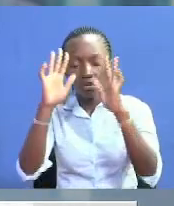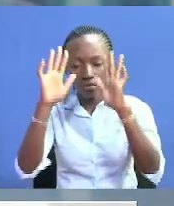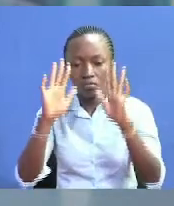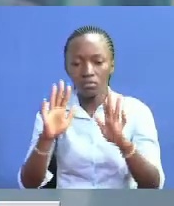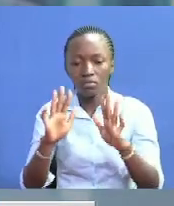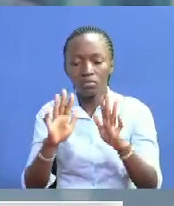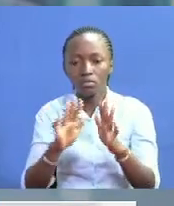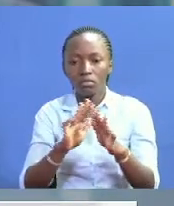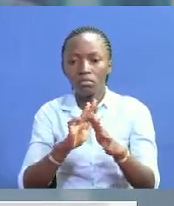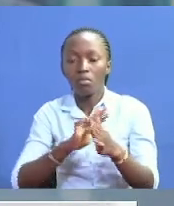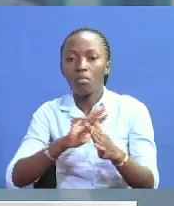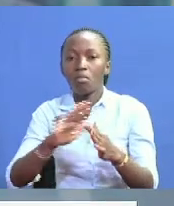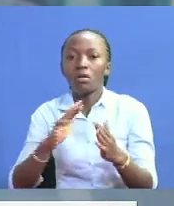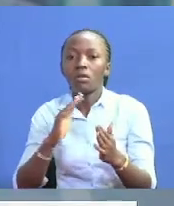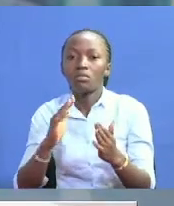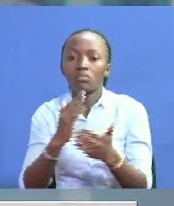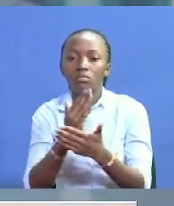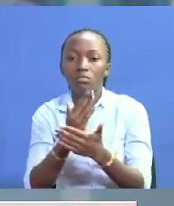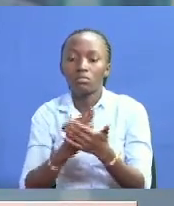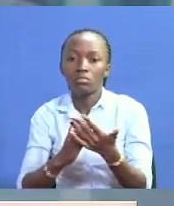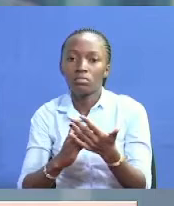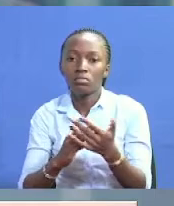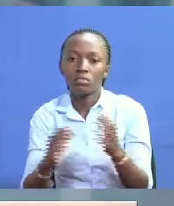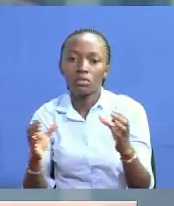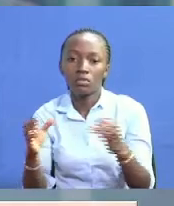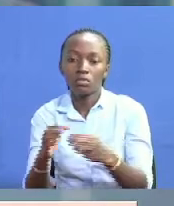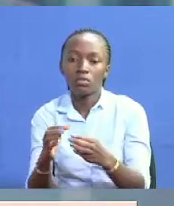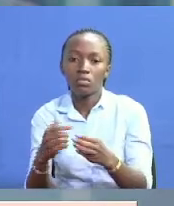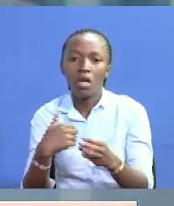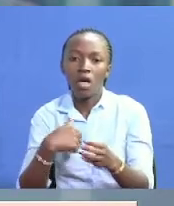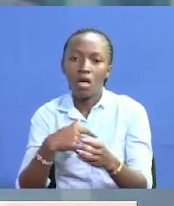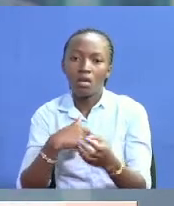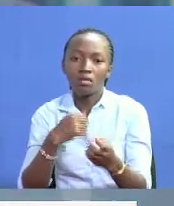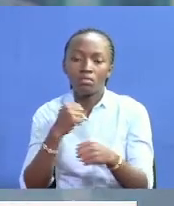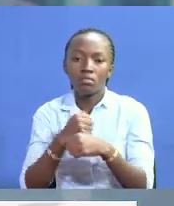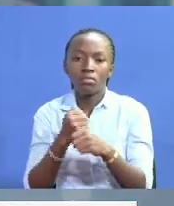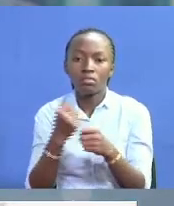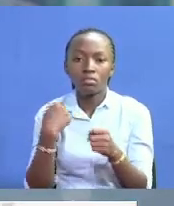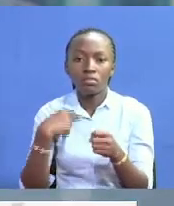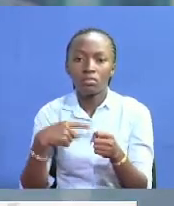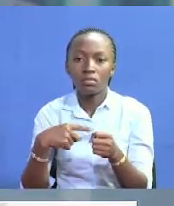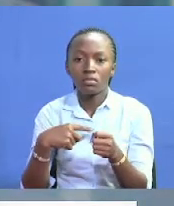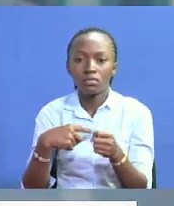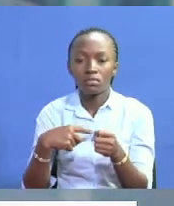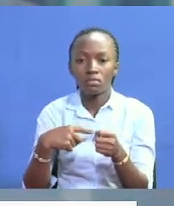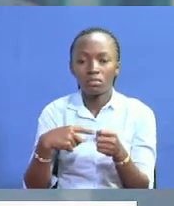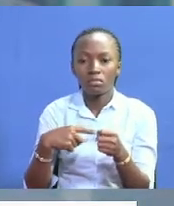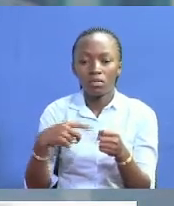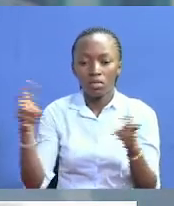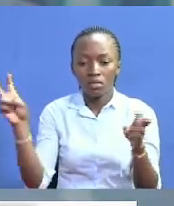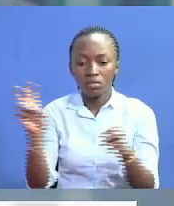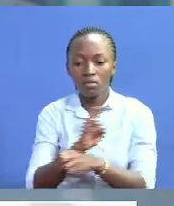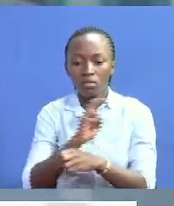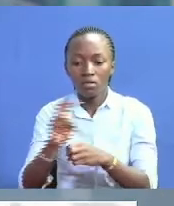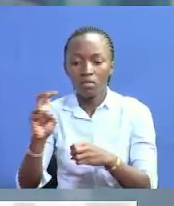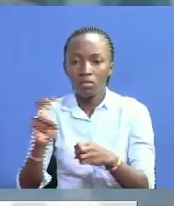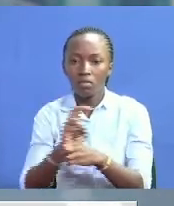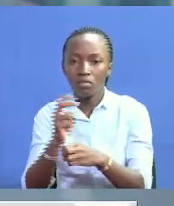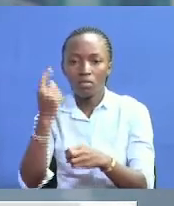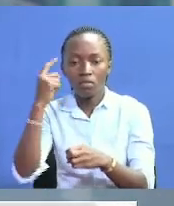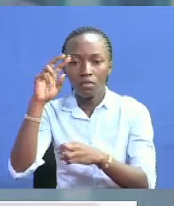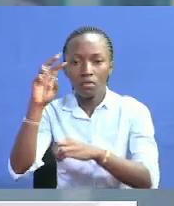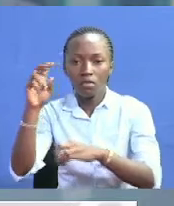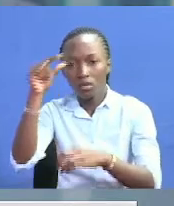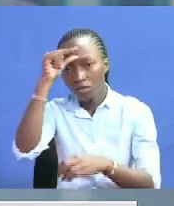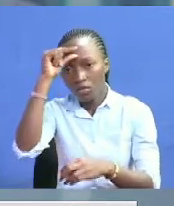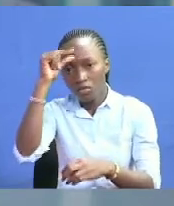We are meant to be the watchdogs, per se, of the government as is. So even with the new government that's coming in, we need to be able